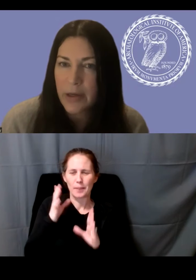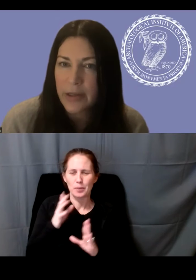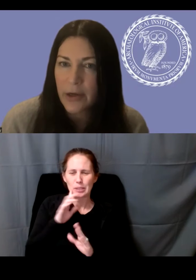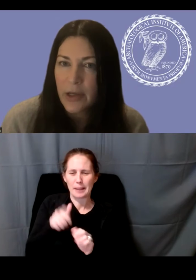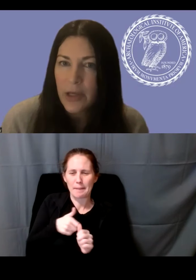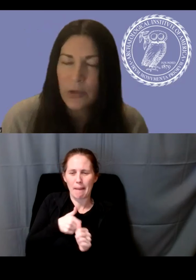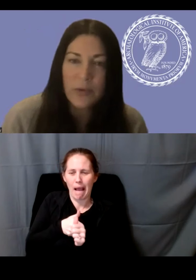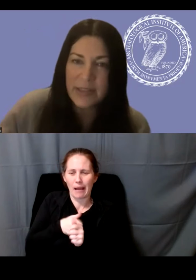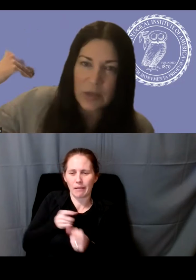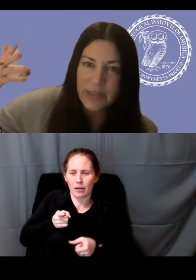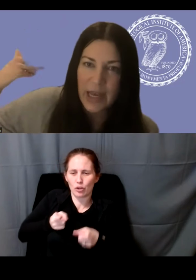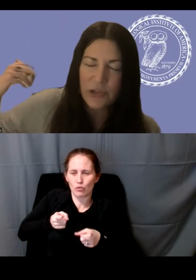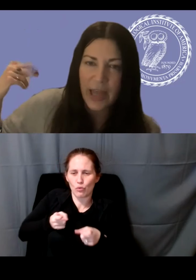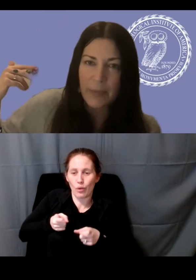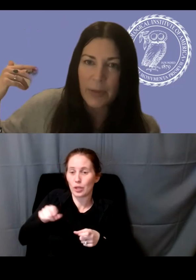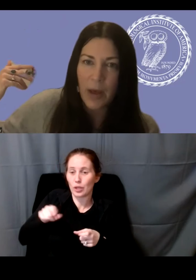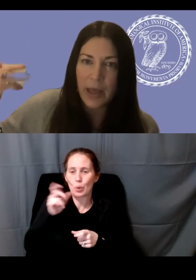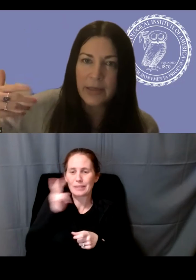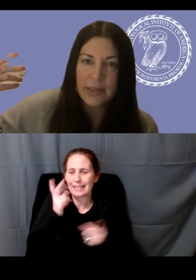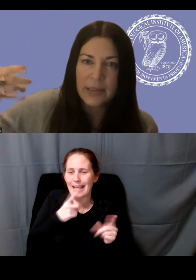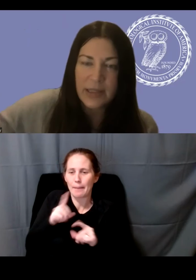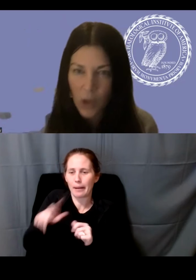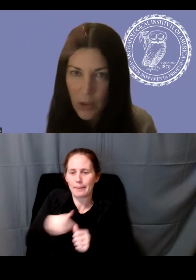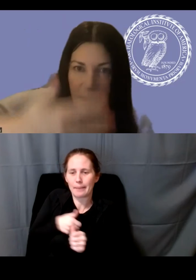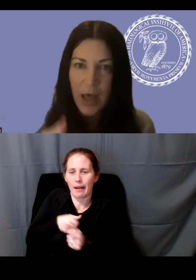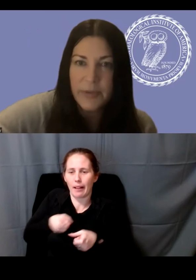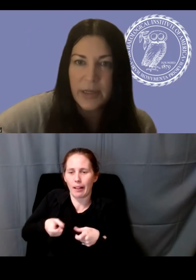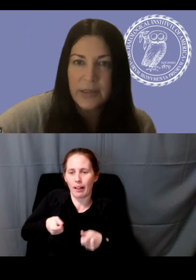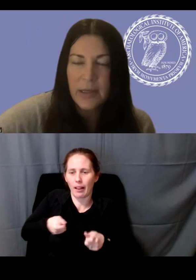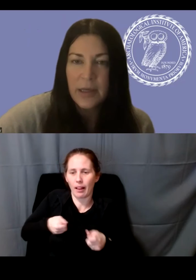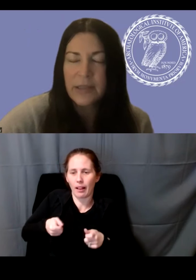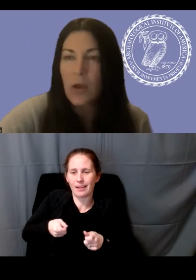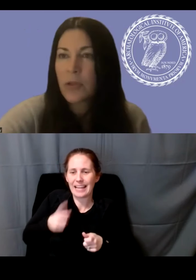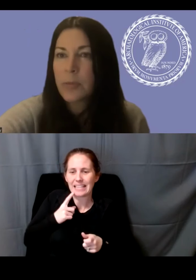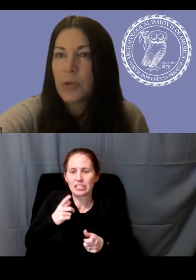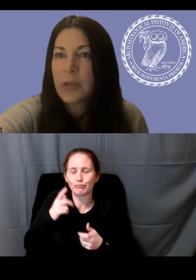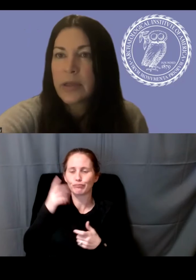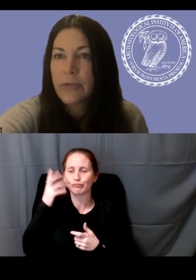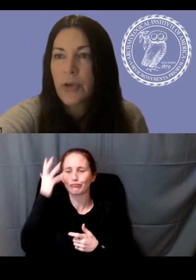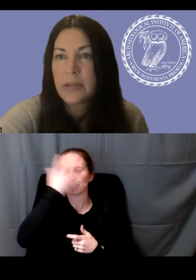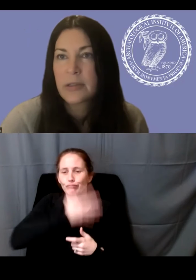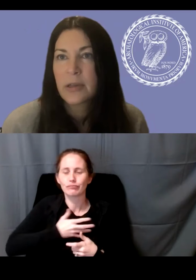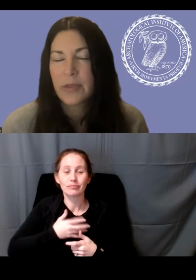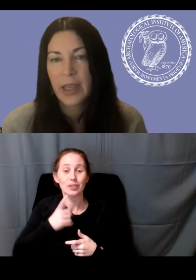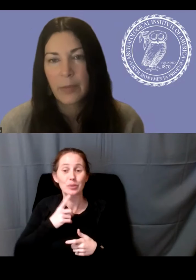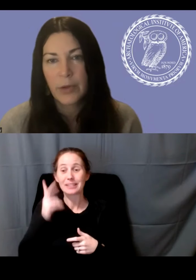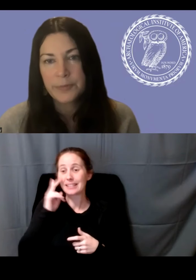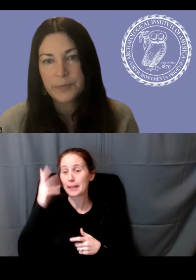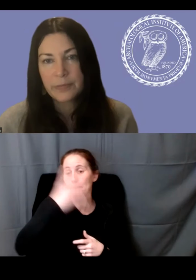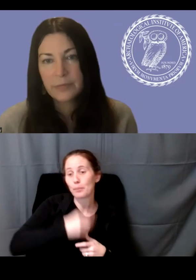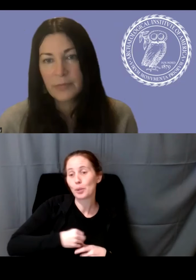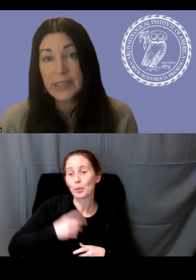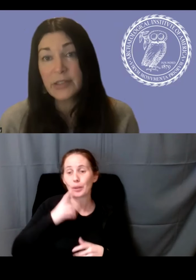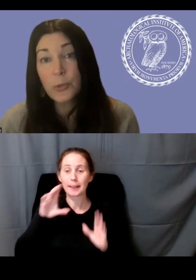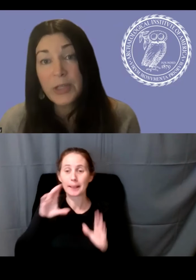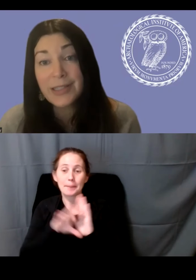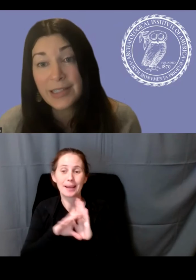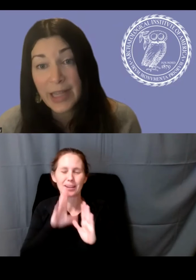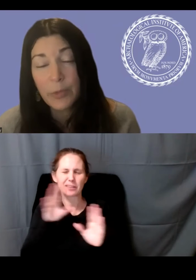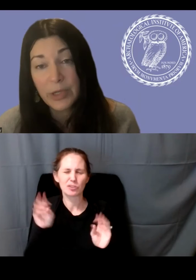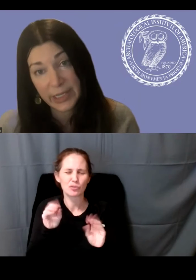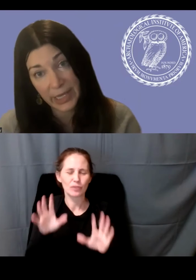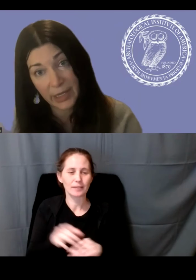going on here. You don't see what's actually happening behind. It's all the optics. It's all the beauty in front of the camera. This is a